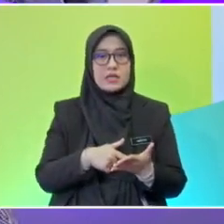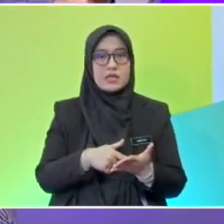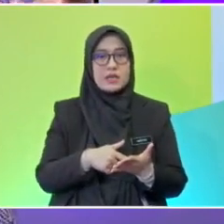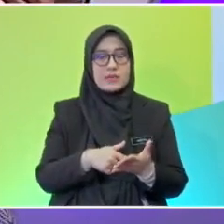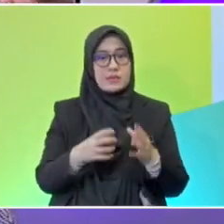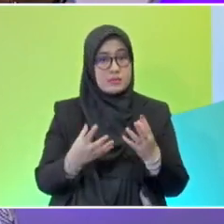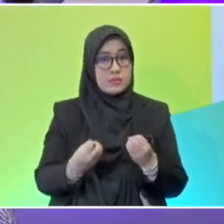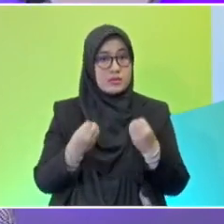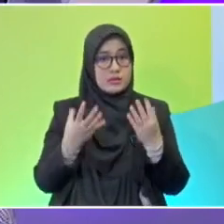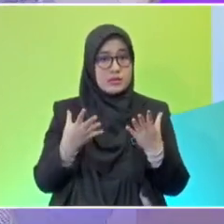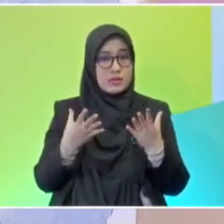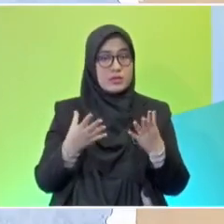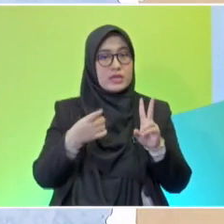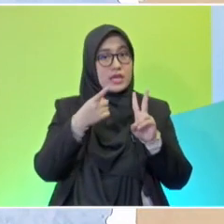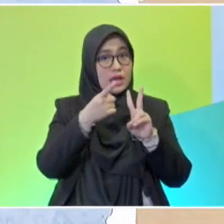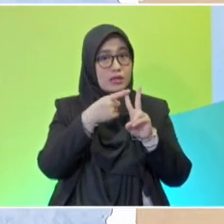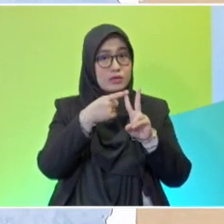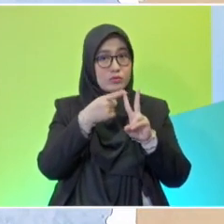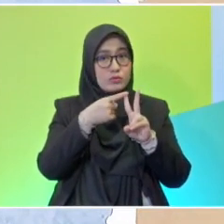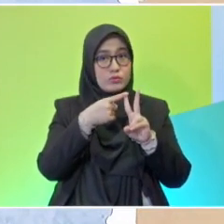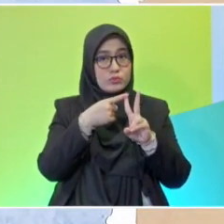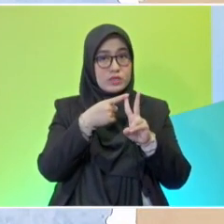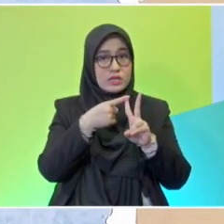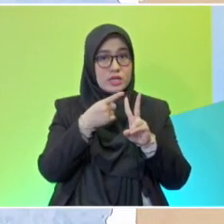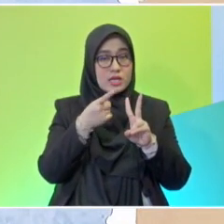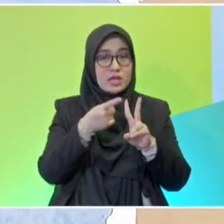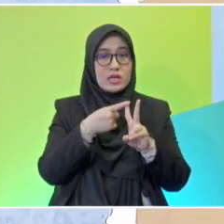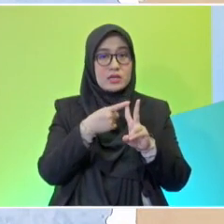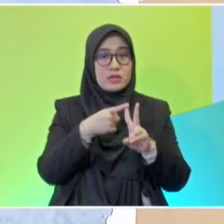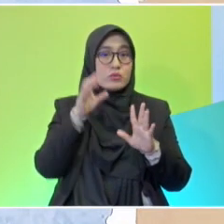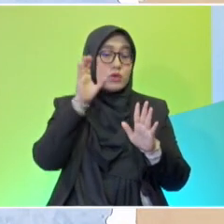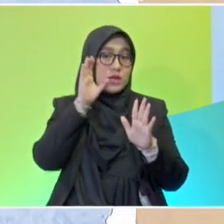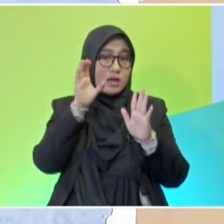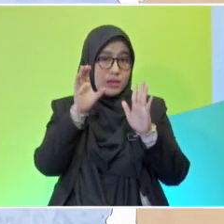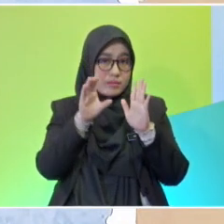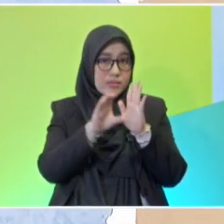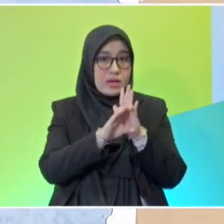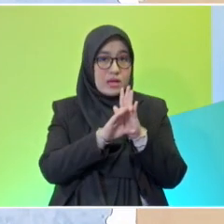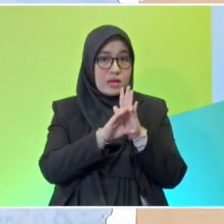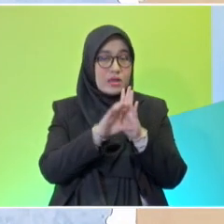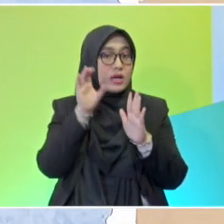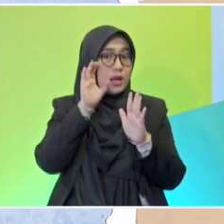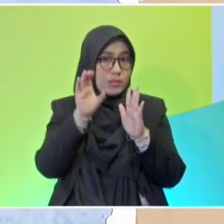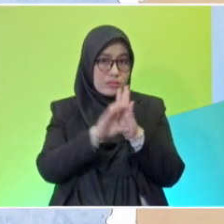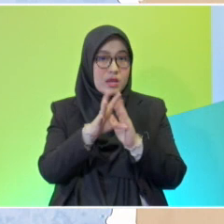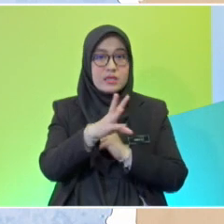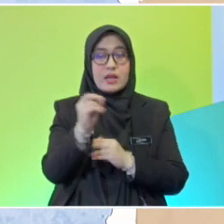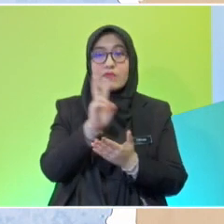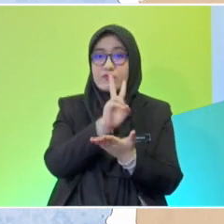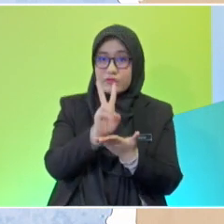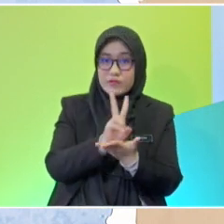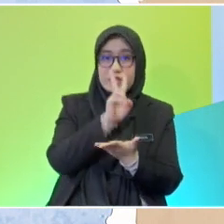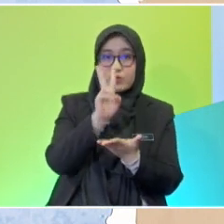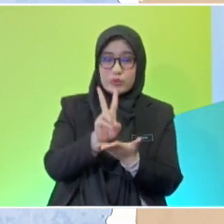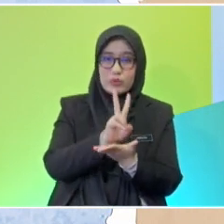done by pupils. So I have a teacher, her name is Miss Sofiato Raunakia. She's from Putrajaya as well. So what she does is,